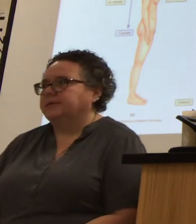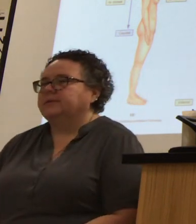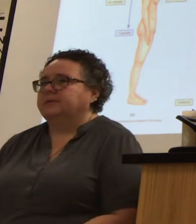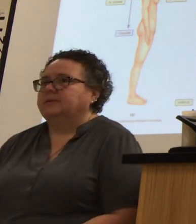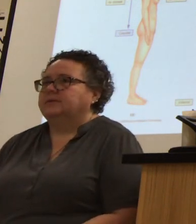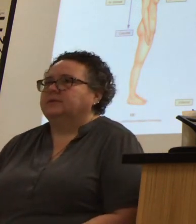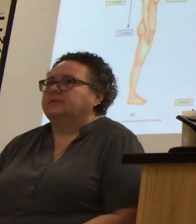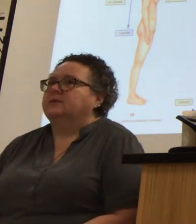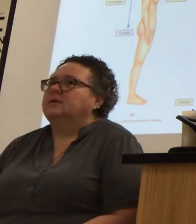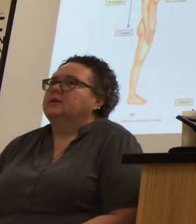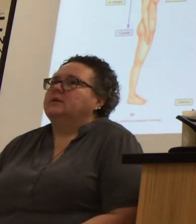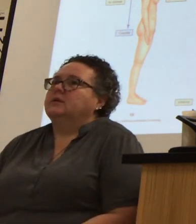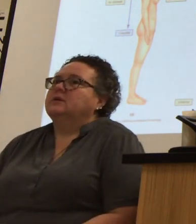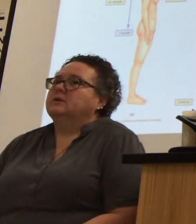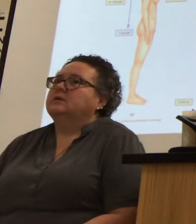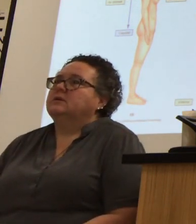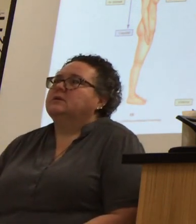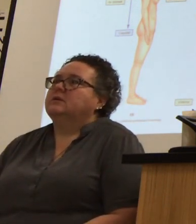trunk attachment.